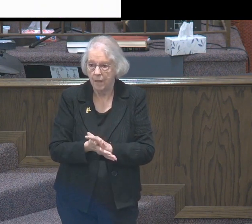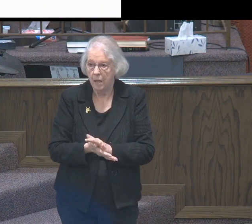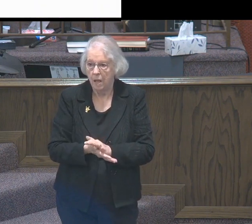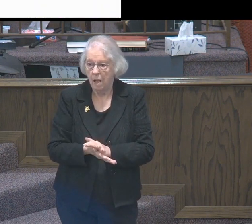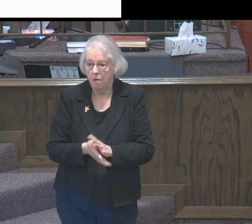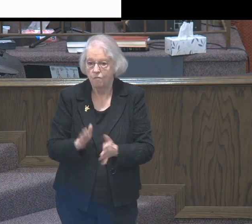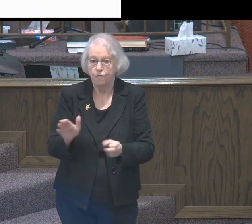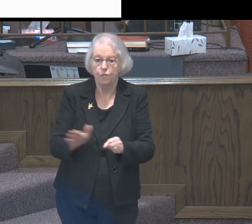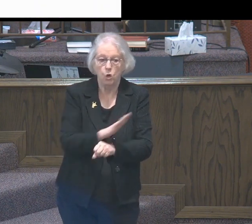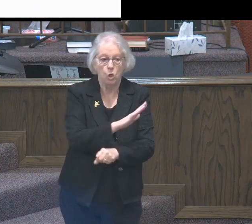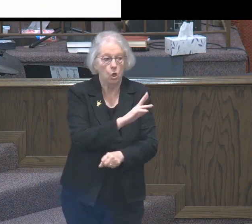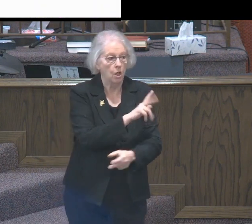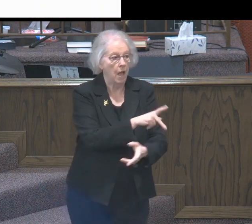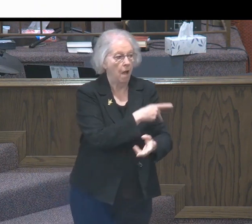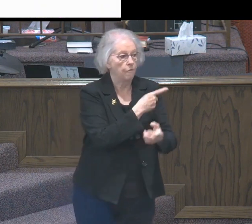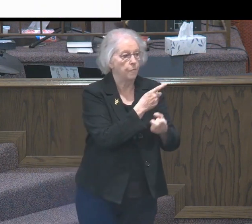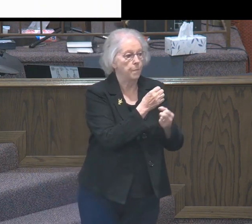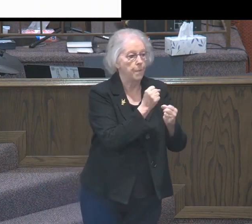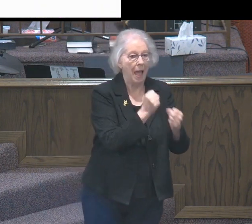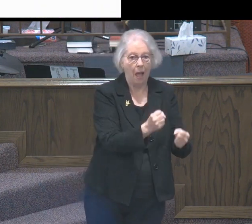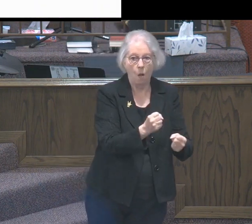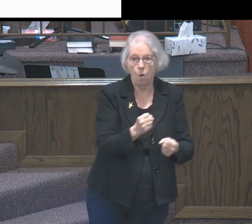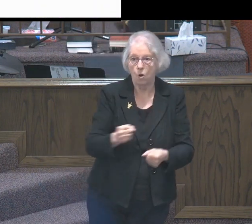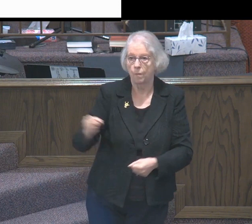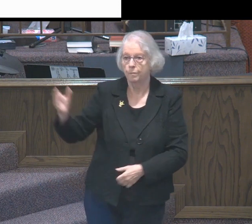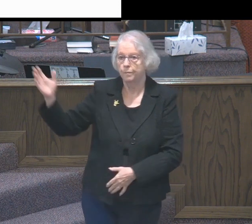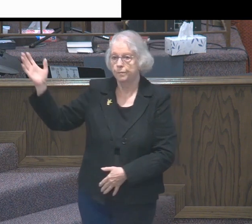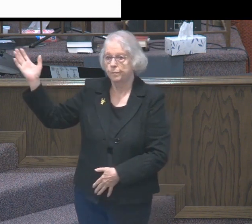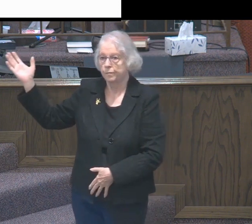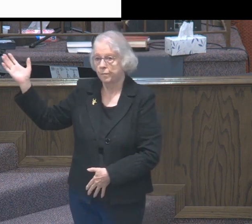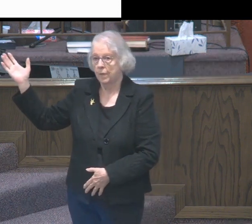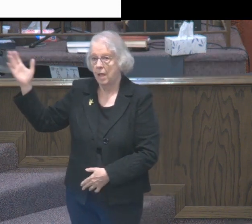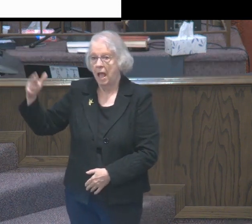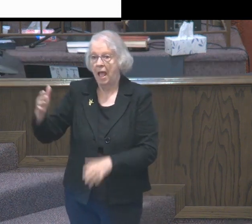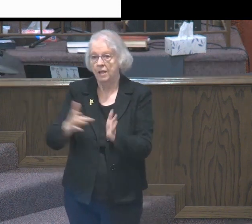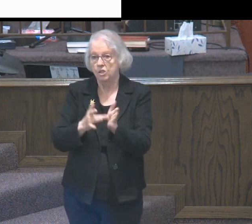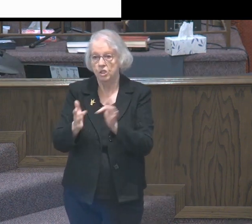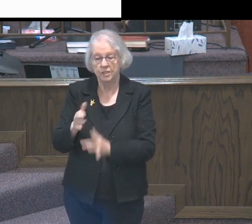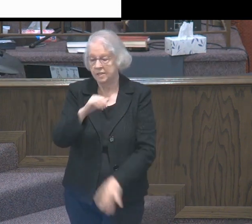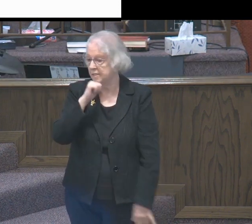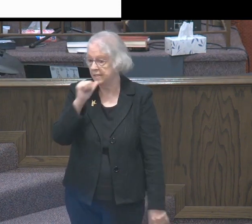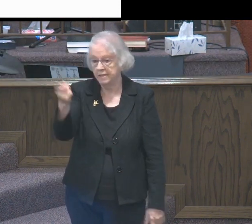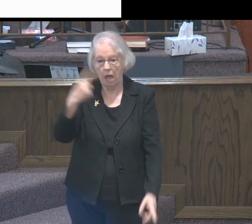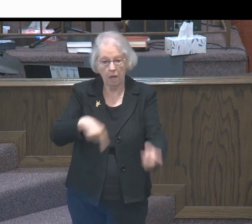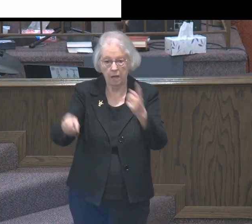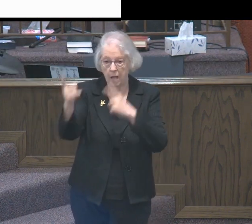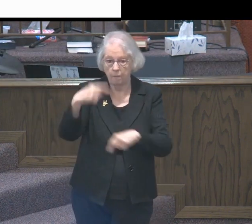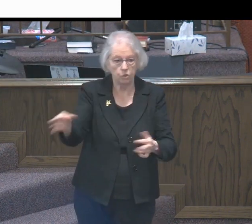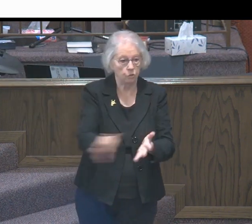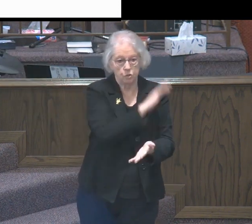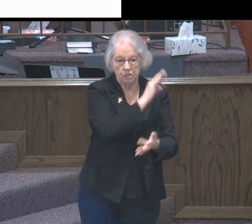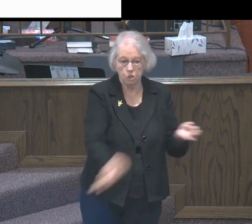okay? That's what Jesus is talking about. He says, do not think that I came to destroy the law